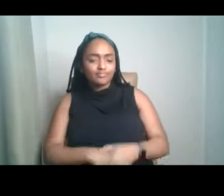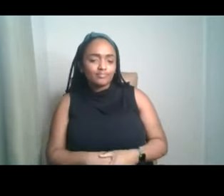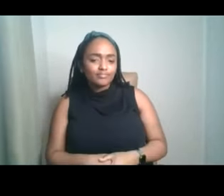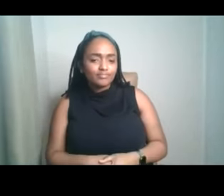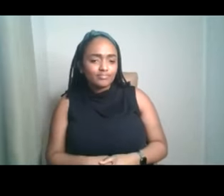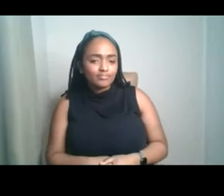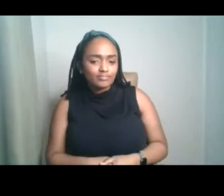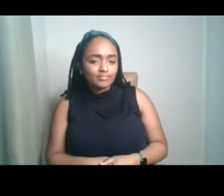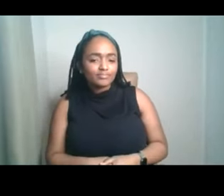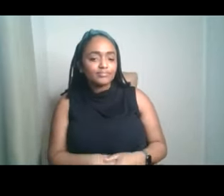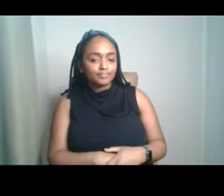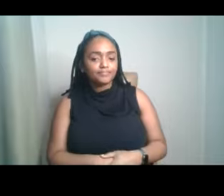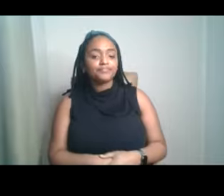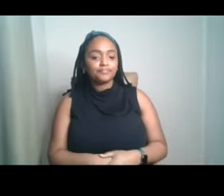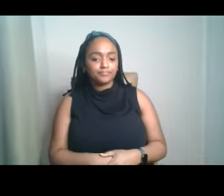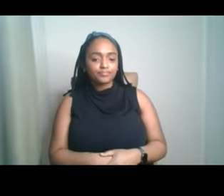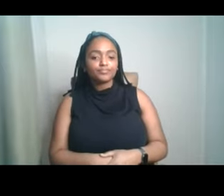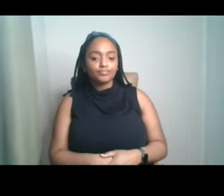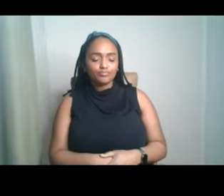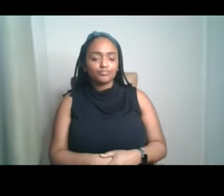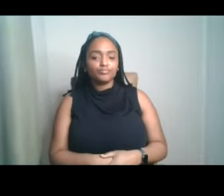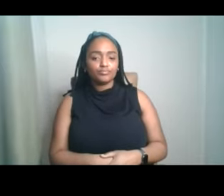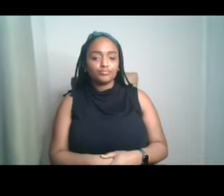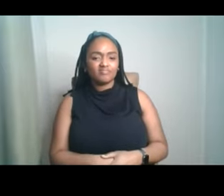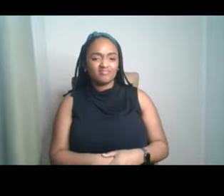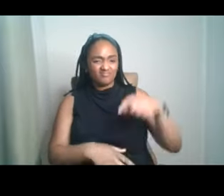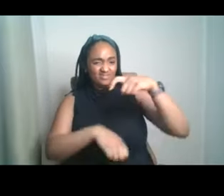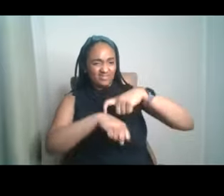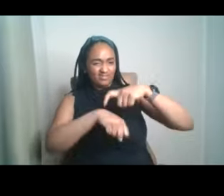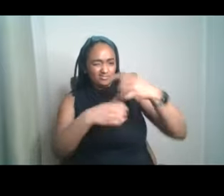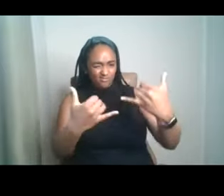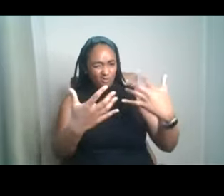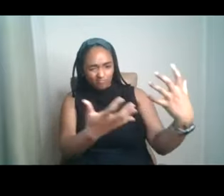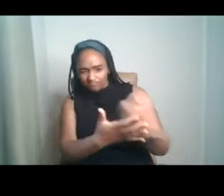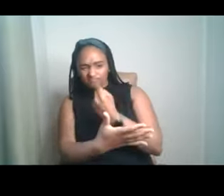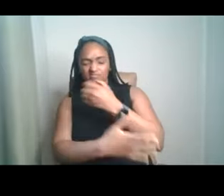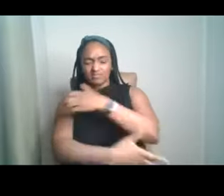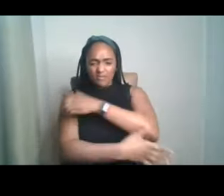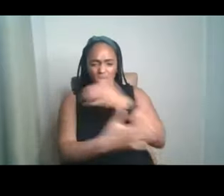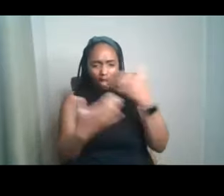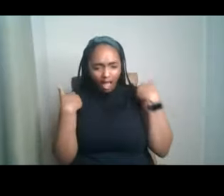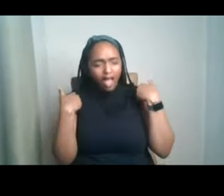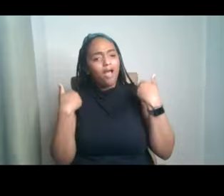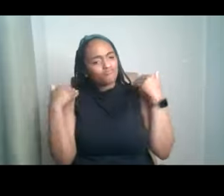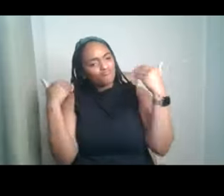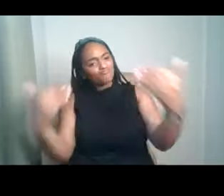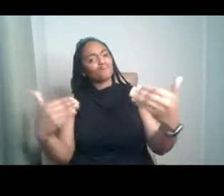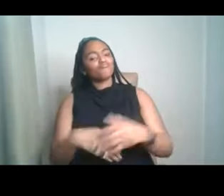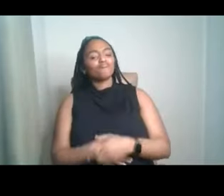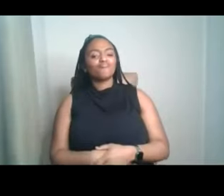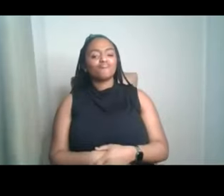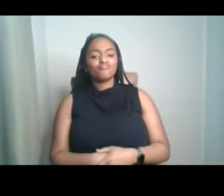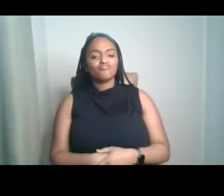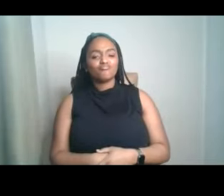up, lead, time's up, believe. That the time is now, that we got the power. Stand up side by side, impossible to break